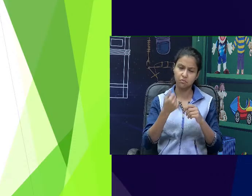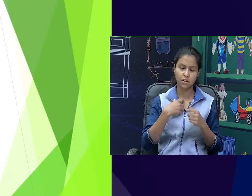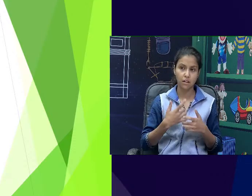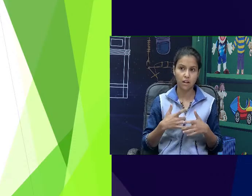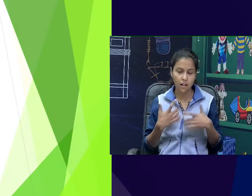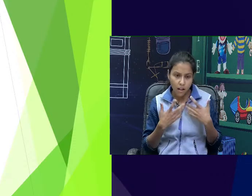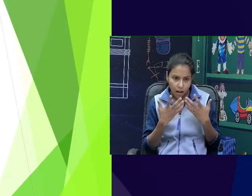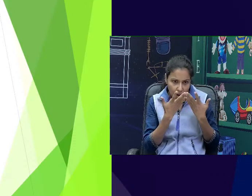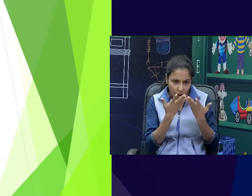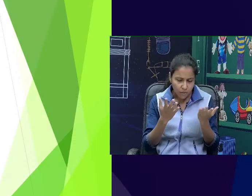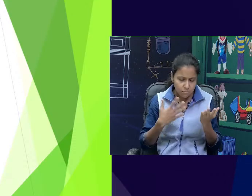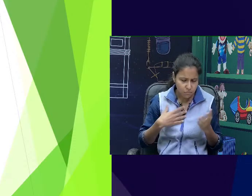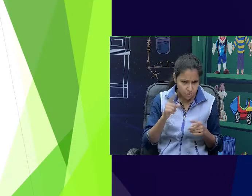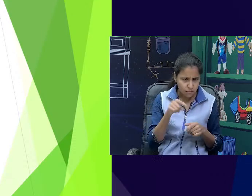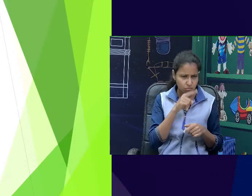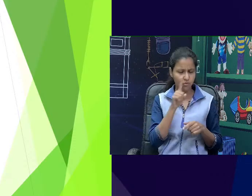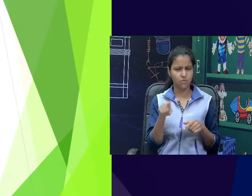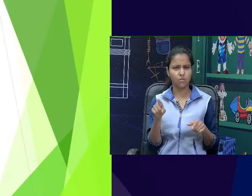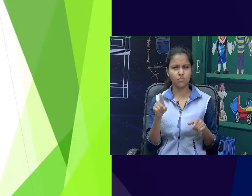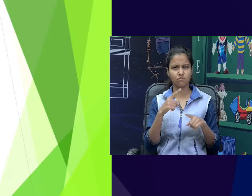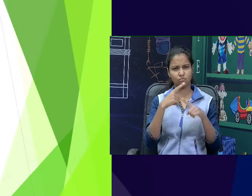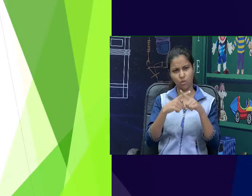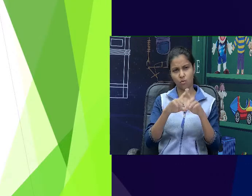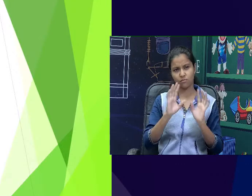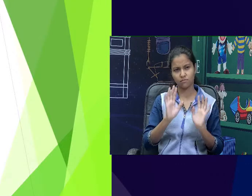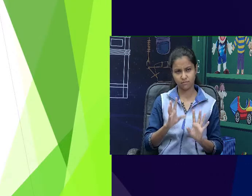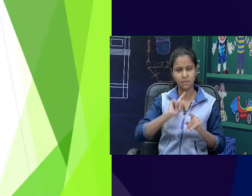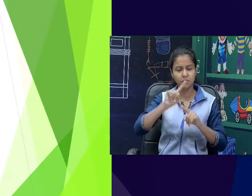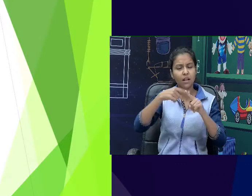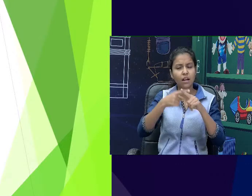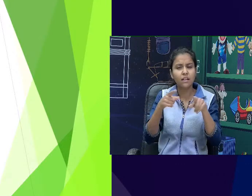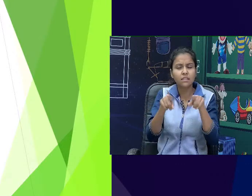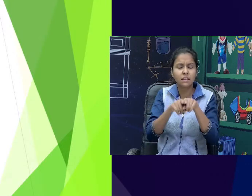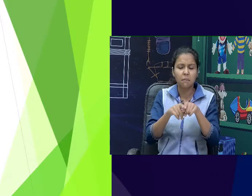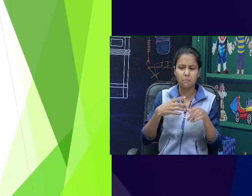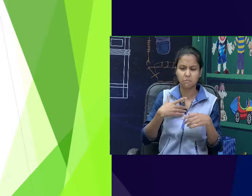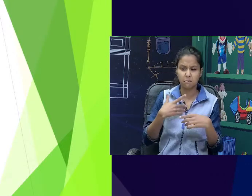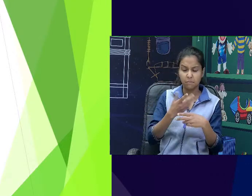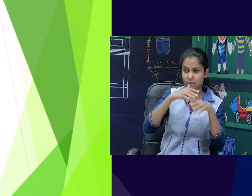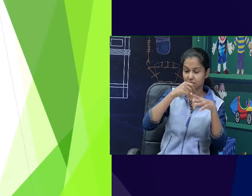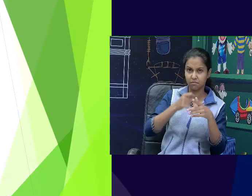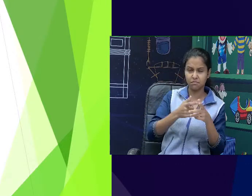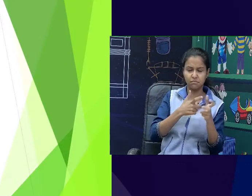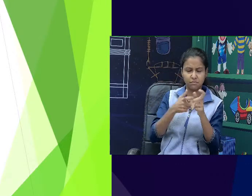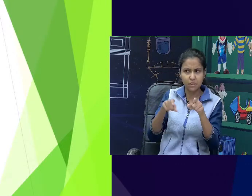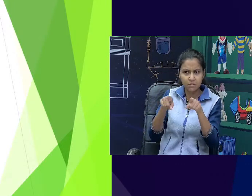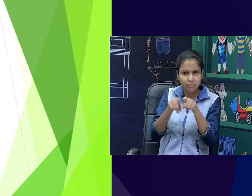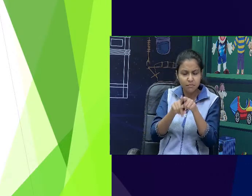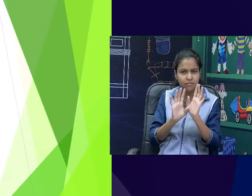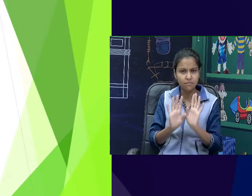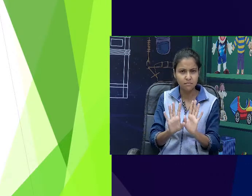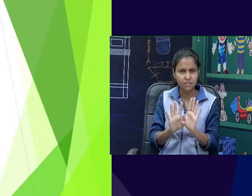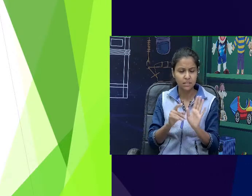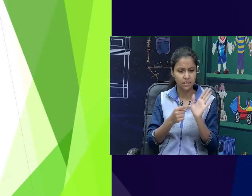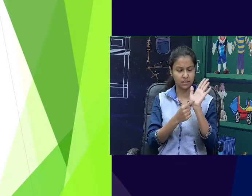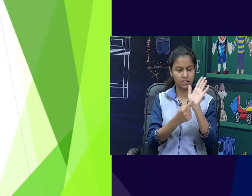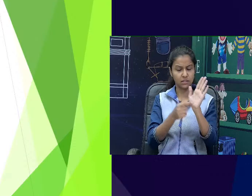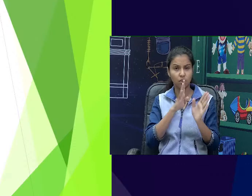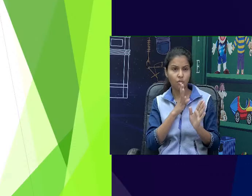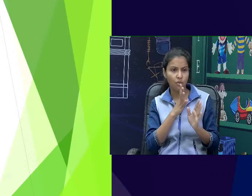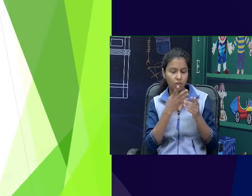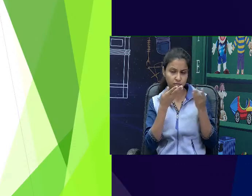realized that something was wrong. Something happened which made him terrorized. He was terrorized by just seeing water.